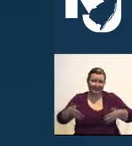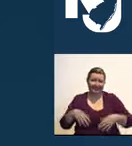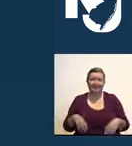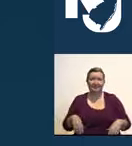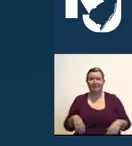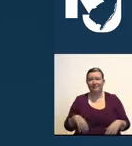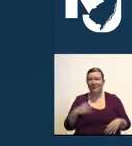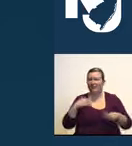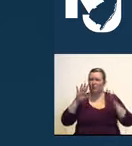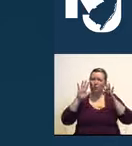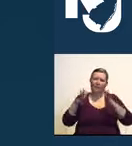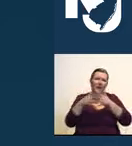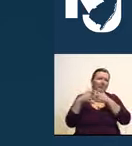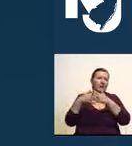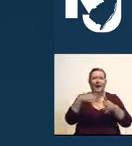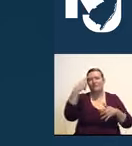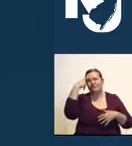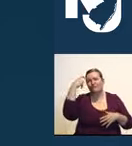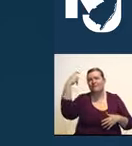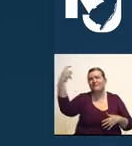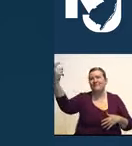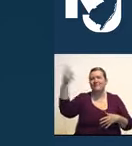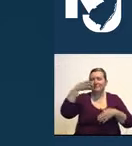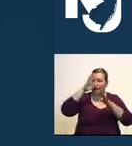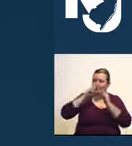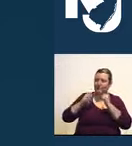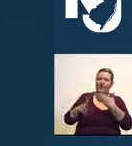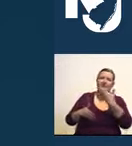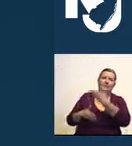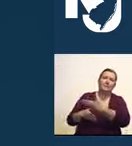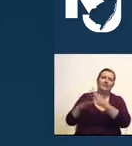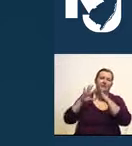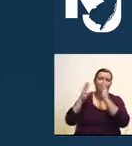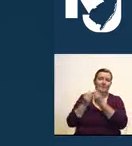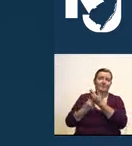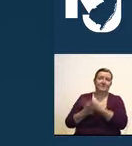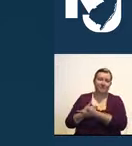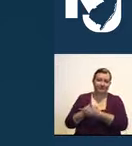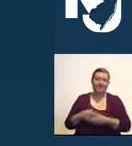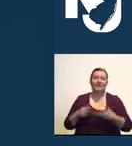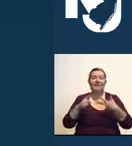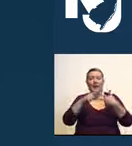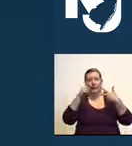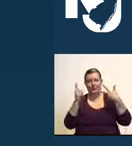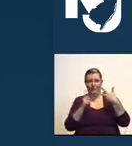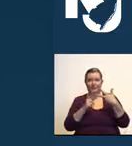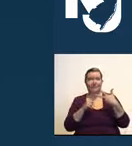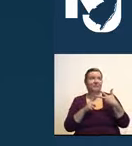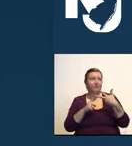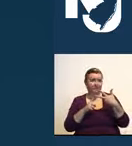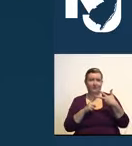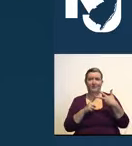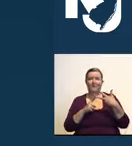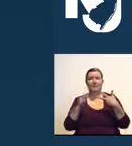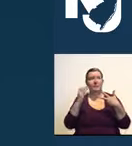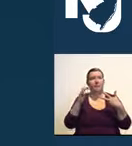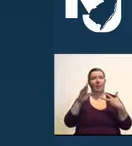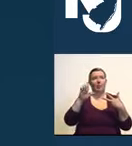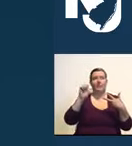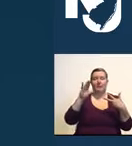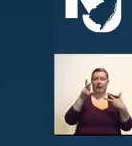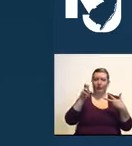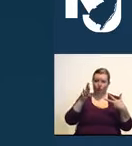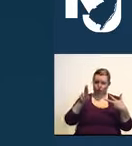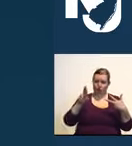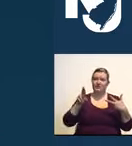Jersey. May God bless him and all who he leaves behind. And today we also remember this gentleman, Michael Blacker. He had